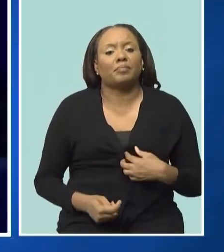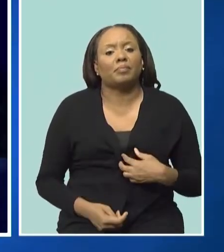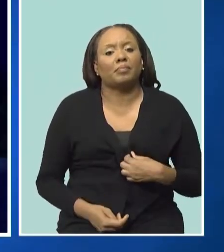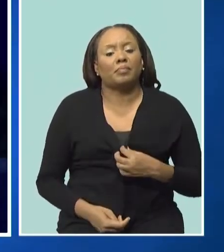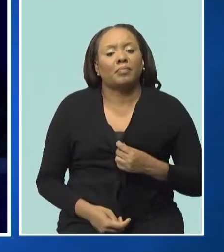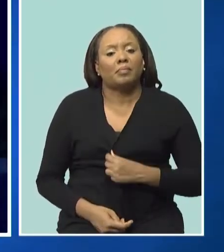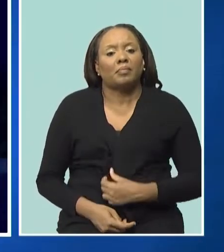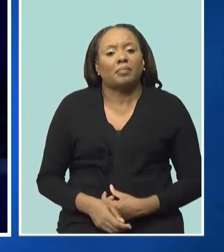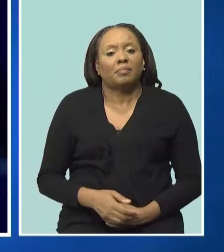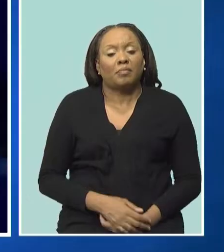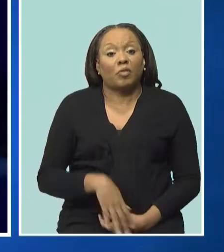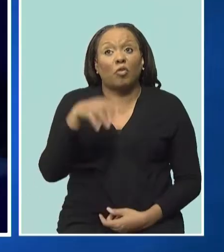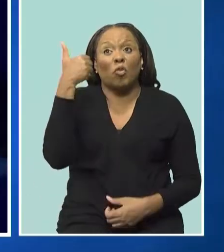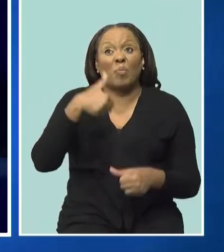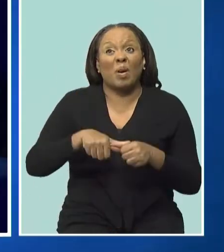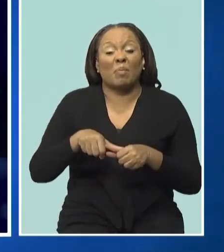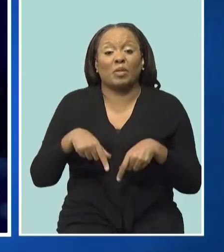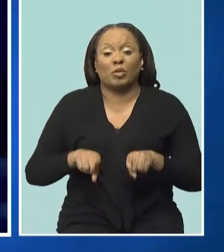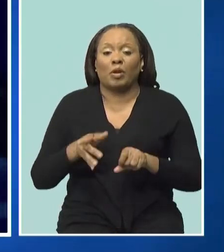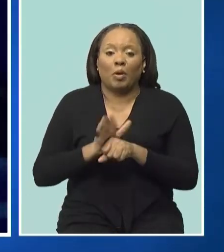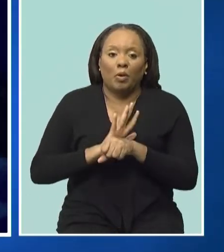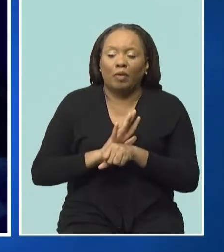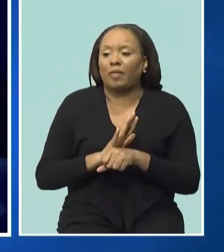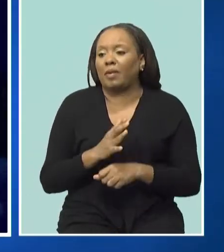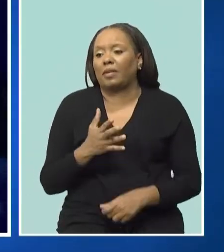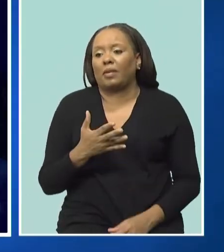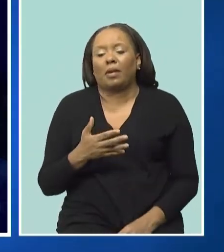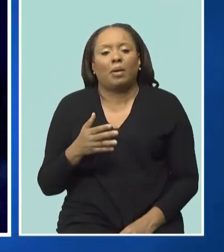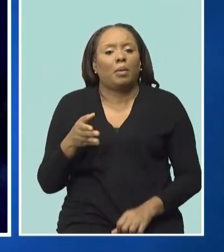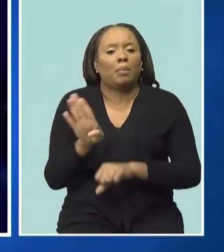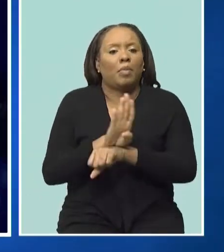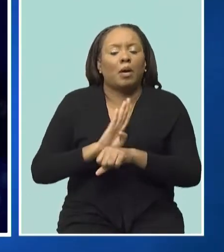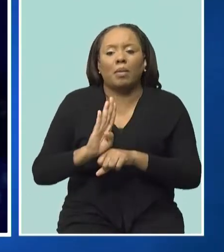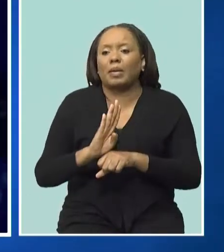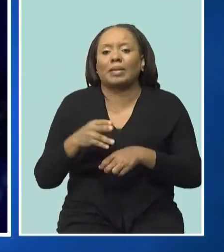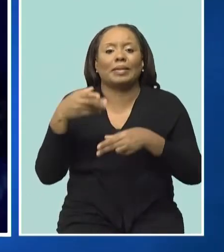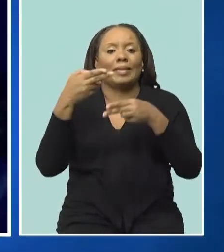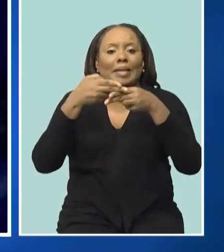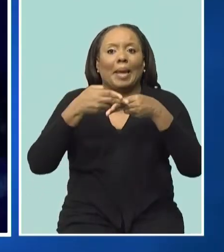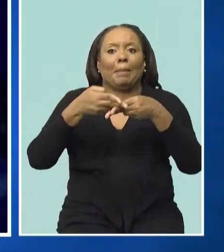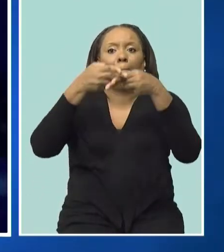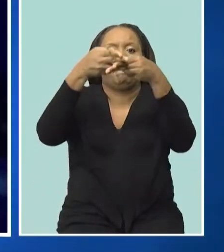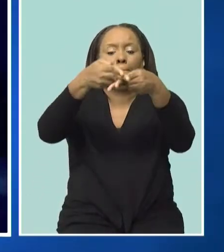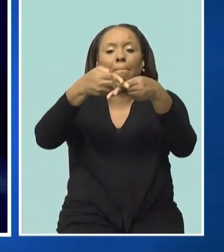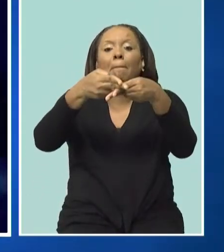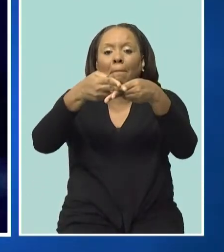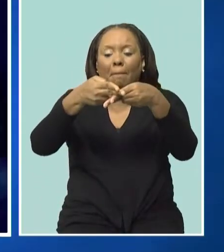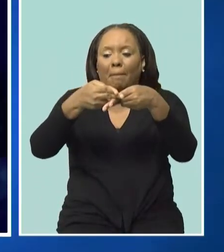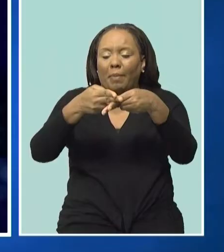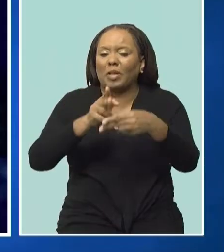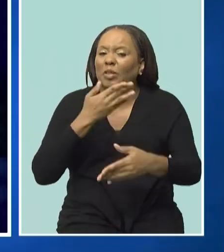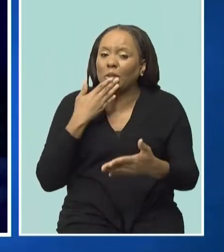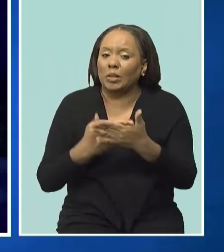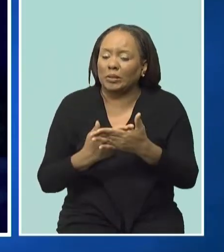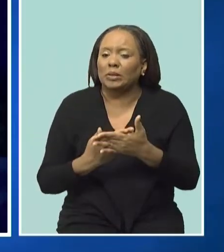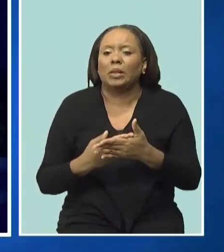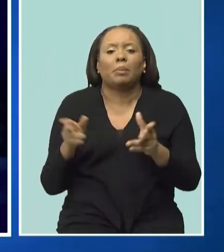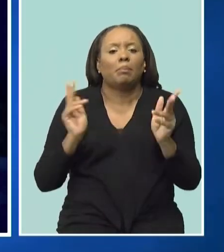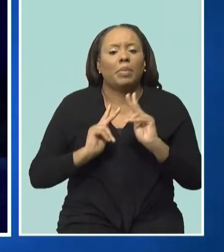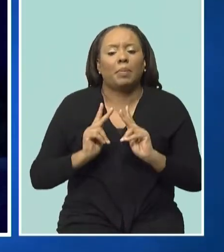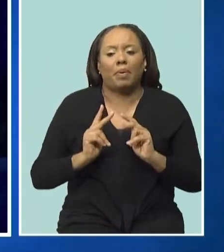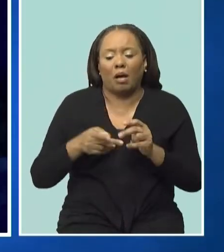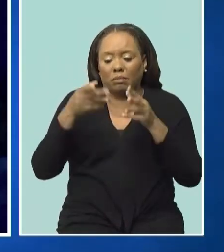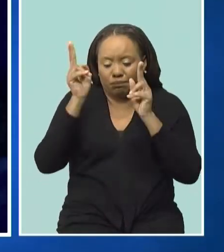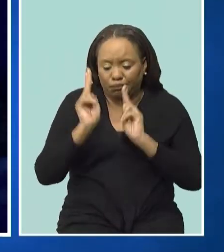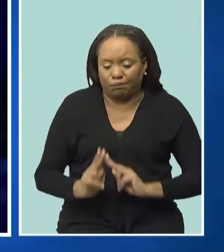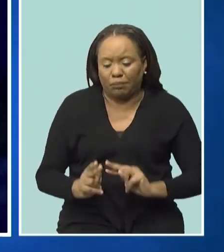the what happened in COVID and the great reputation Barbados has coming out of there and the respect they've built in the industry. So